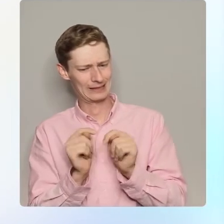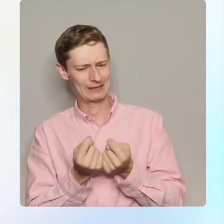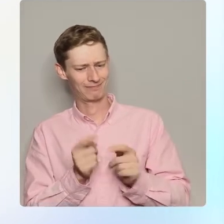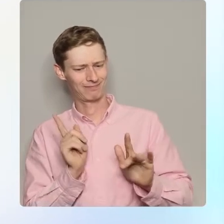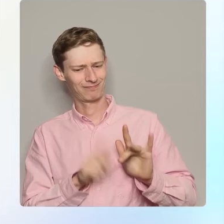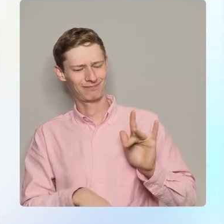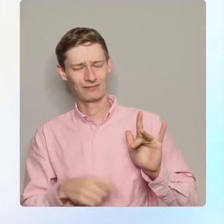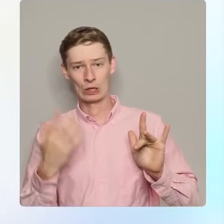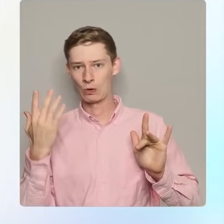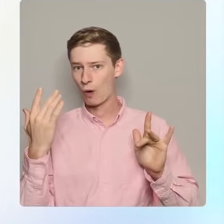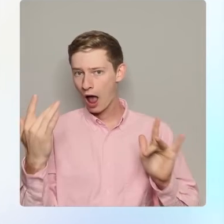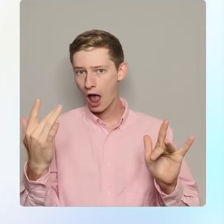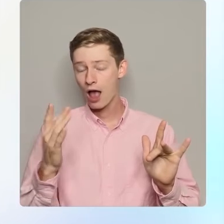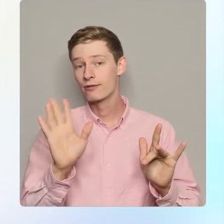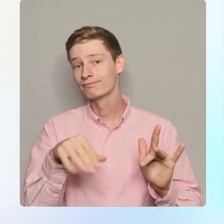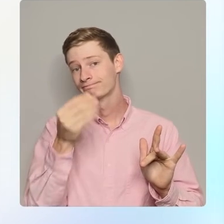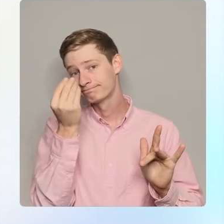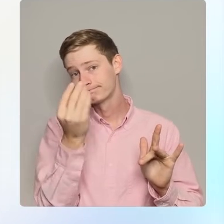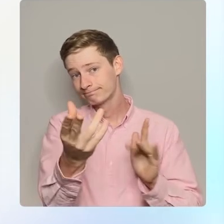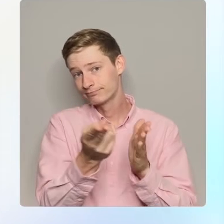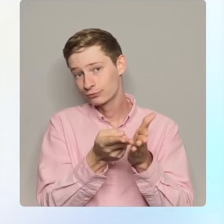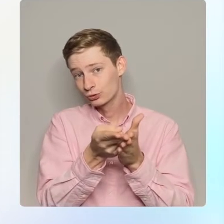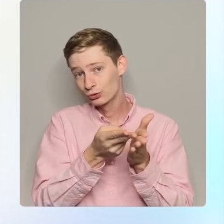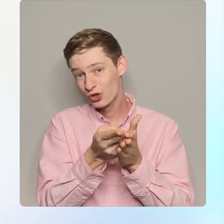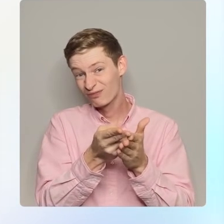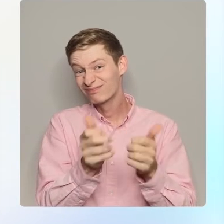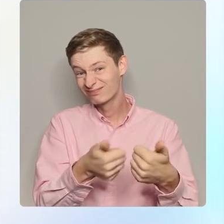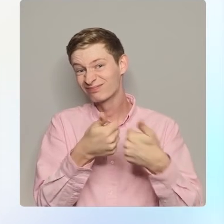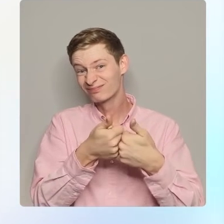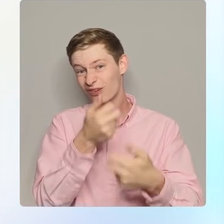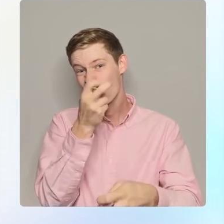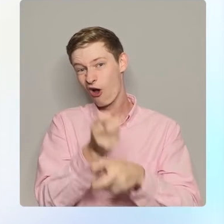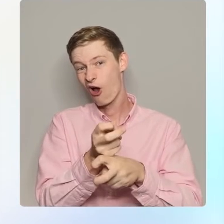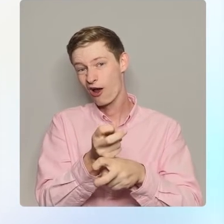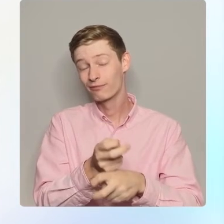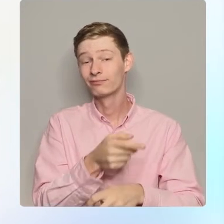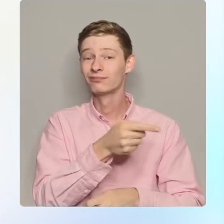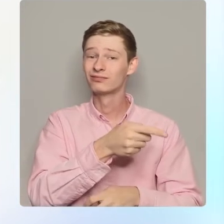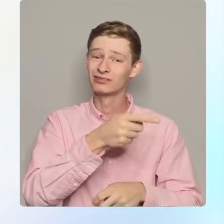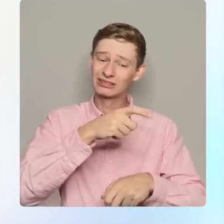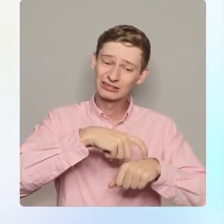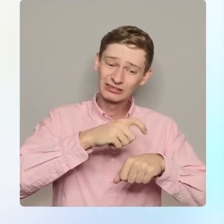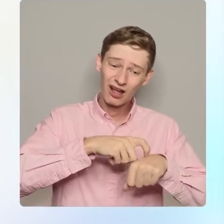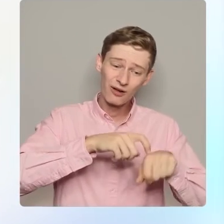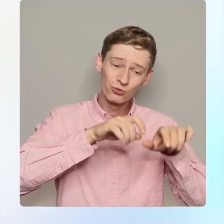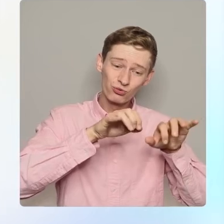does include game developers like you who want to scale their games up to a metaverse-sized audience.